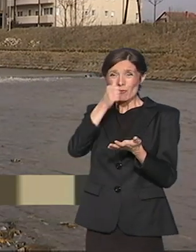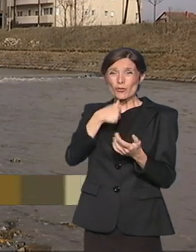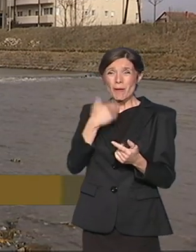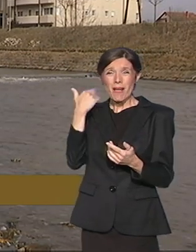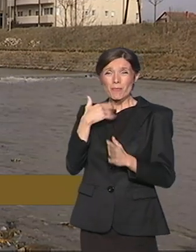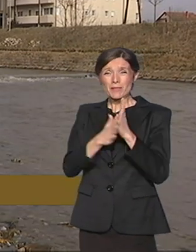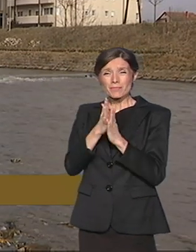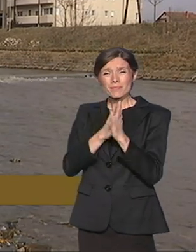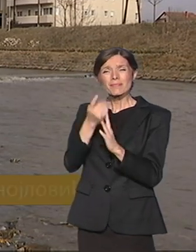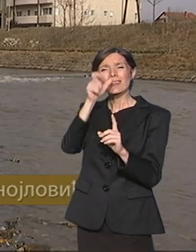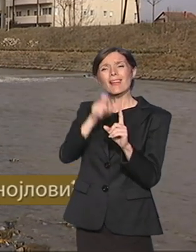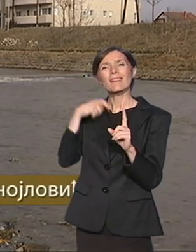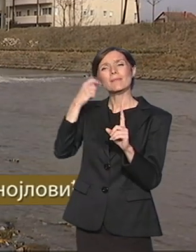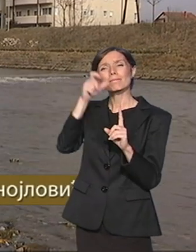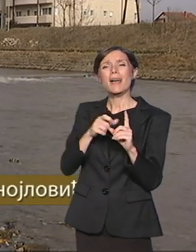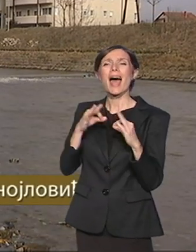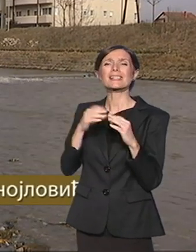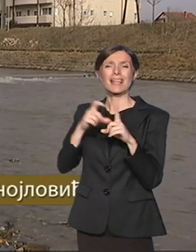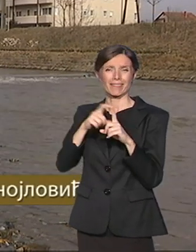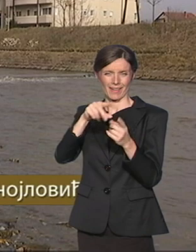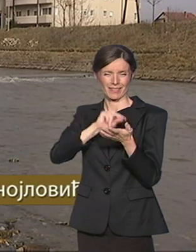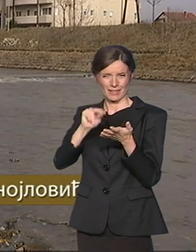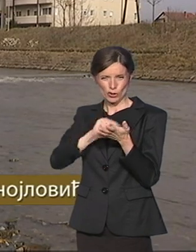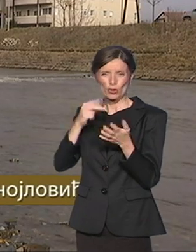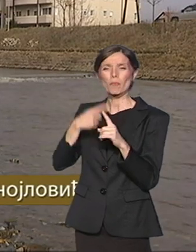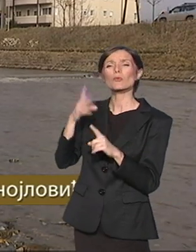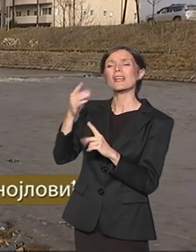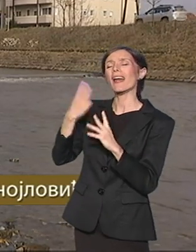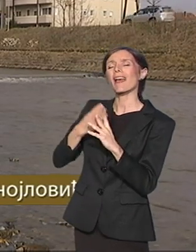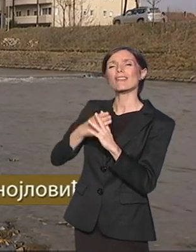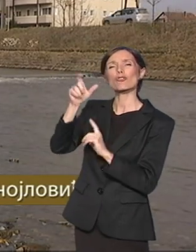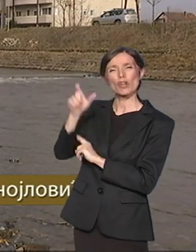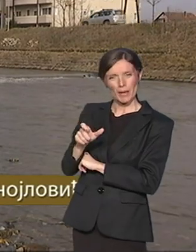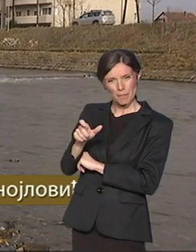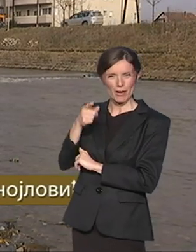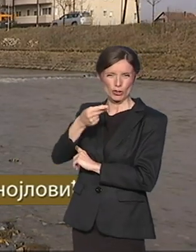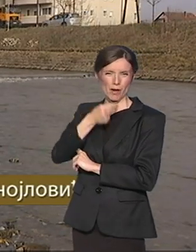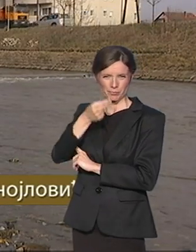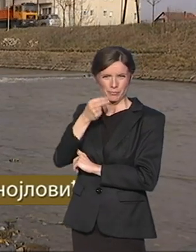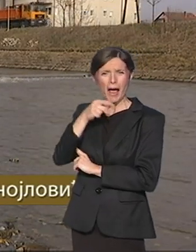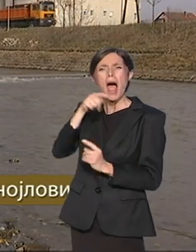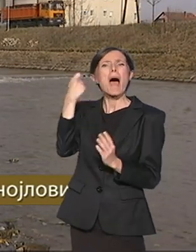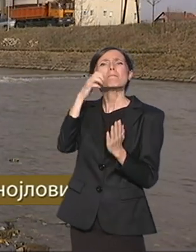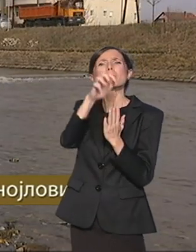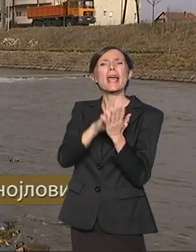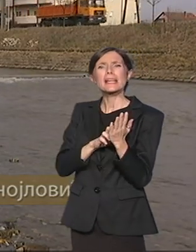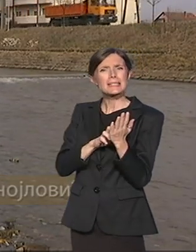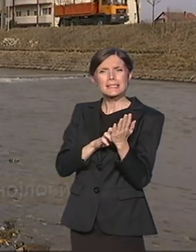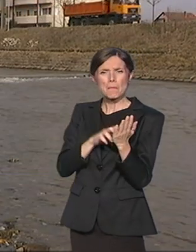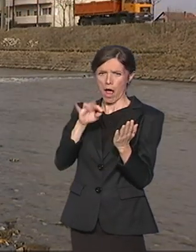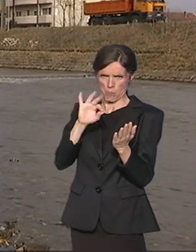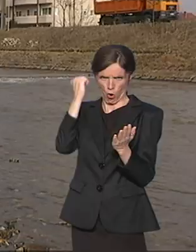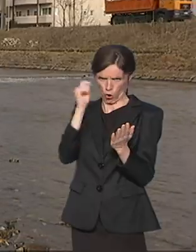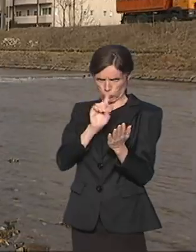and said the work of Sherbeđ. They are one of us, but it sounds very different when you